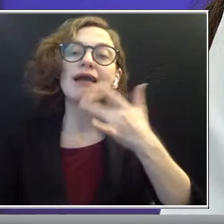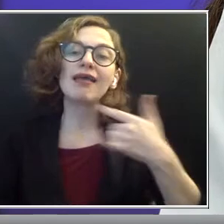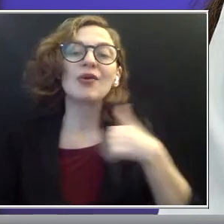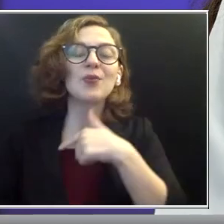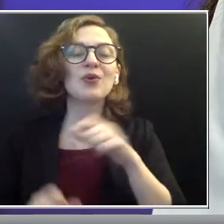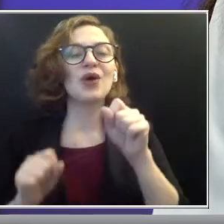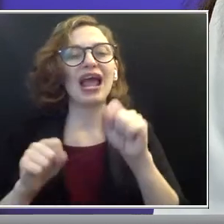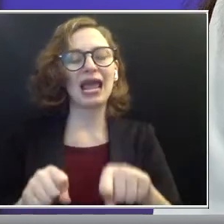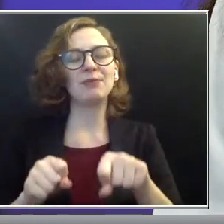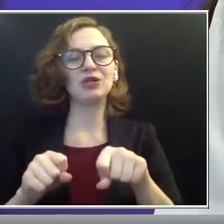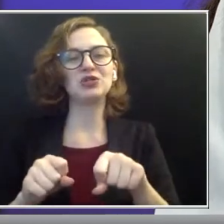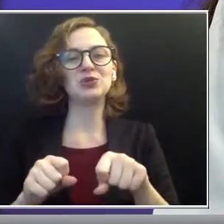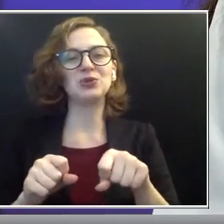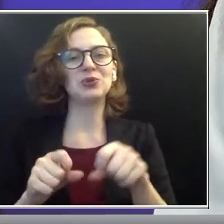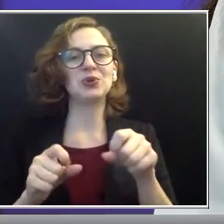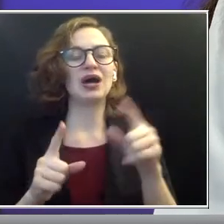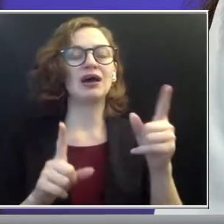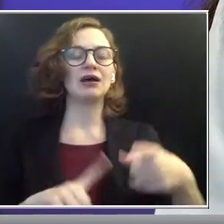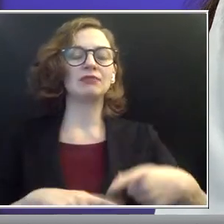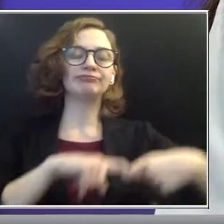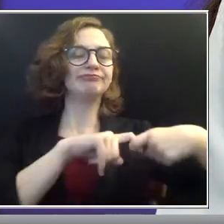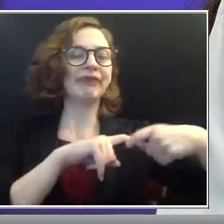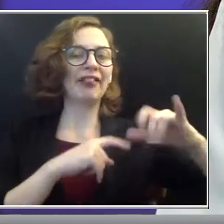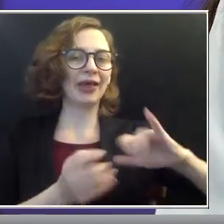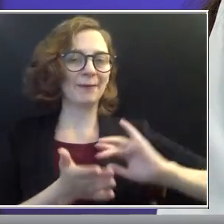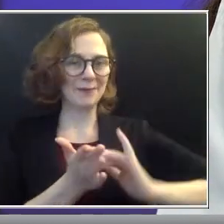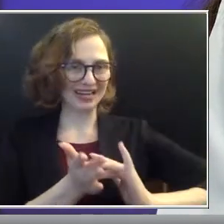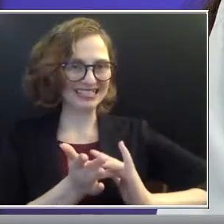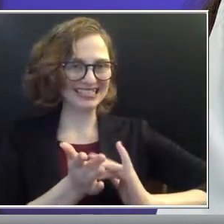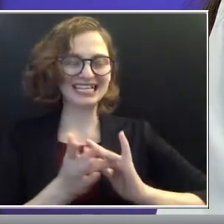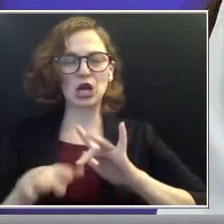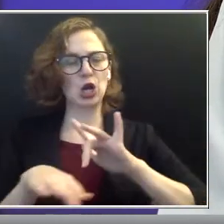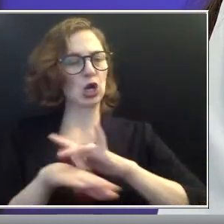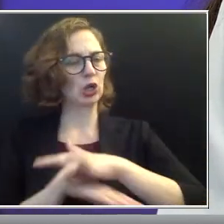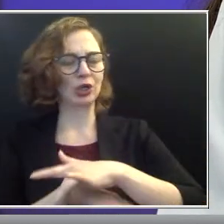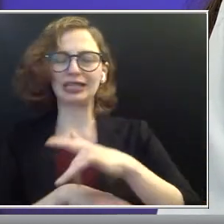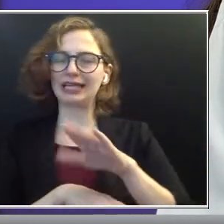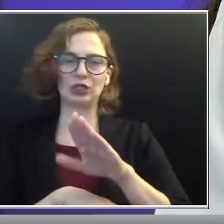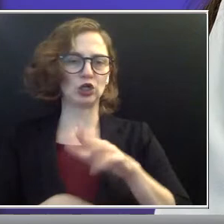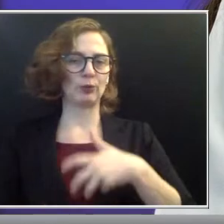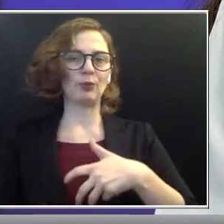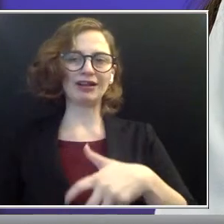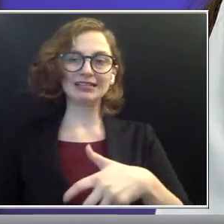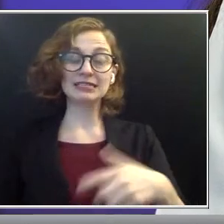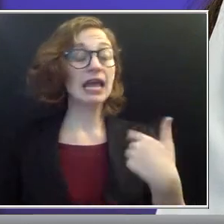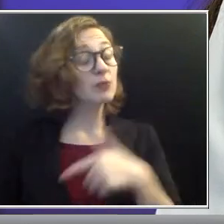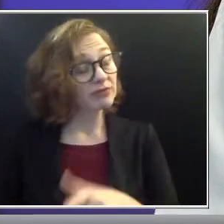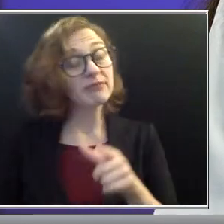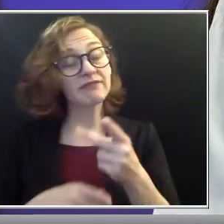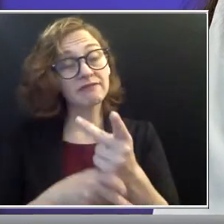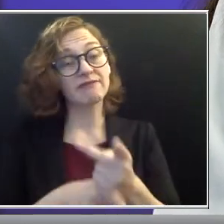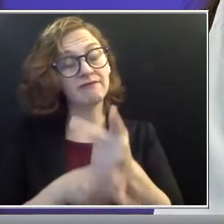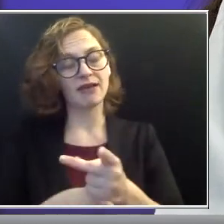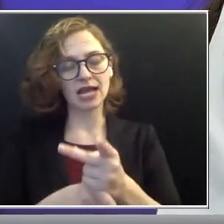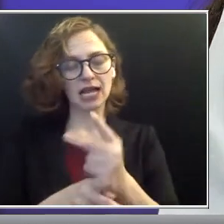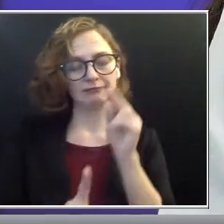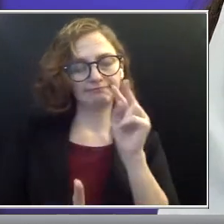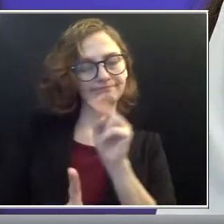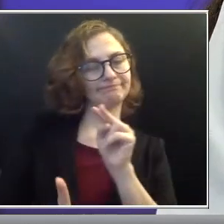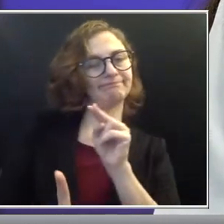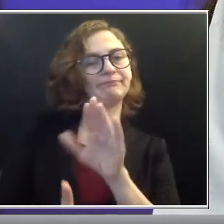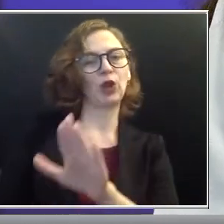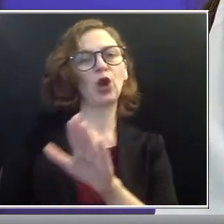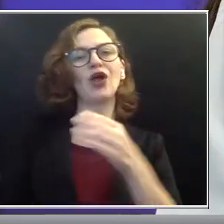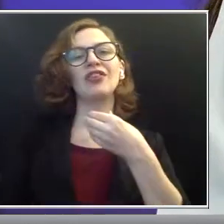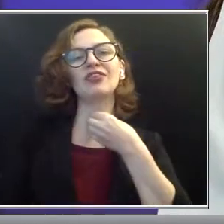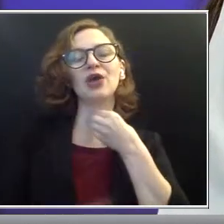things have been quiet. We've been keeping a really close eye on Erin's thyroid levels throughout her pregnancy, and that's a real gift